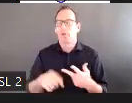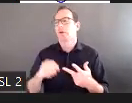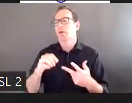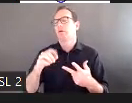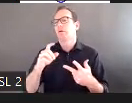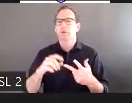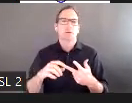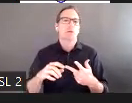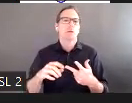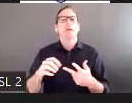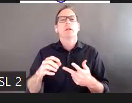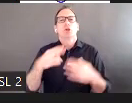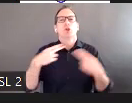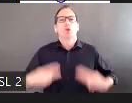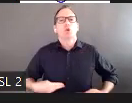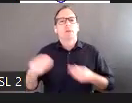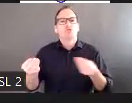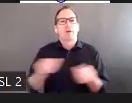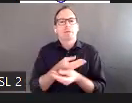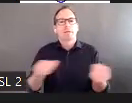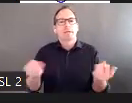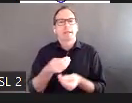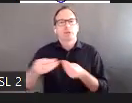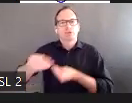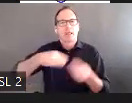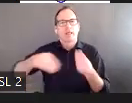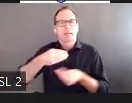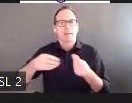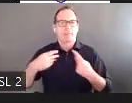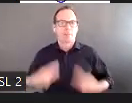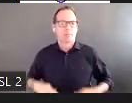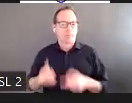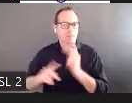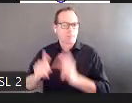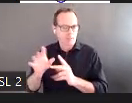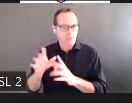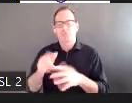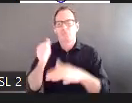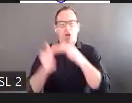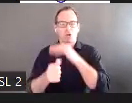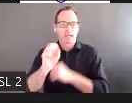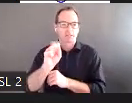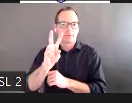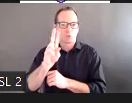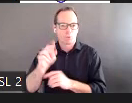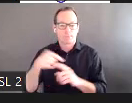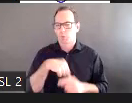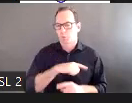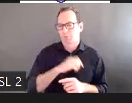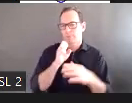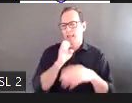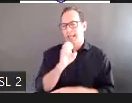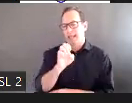Support Elder Abuse Investigation Unit. I want to really get into Elder Abuse Collaboration